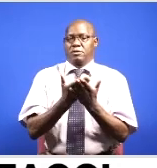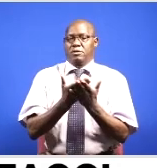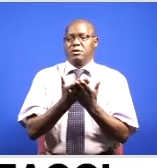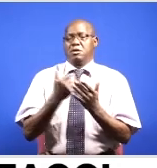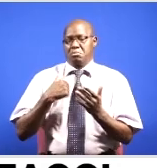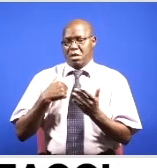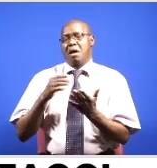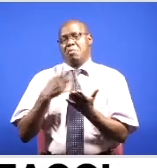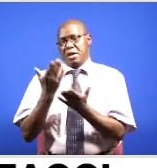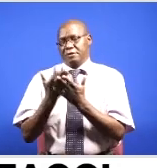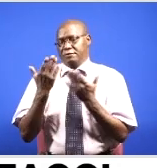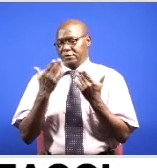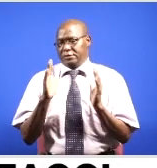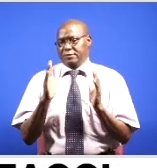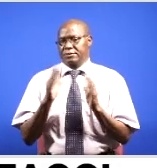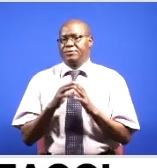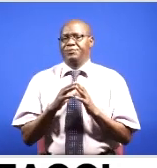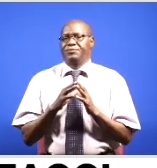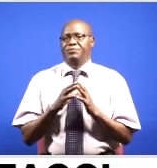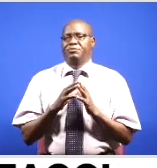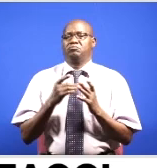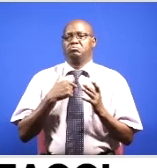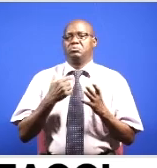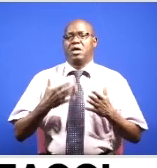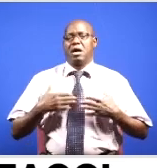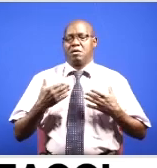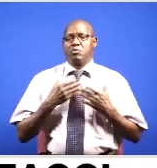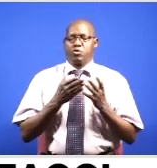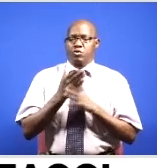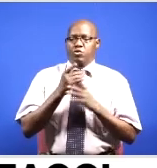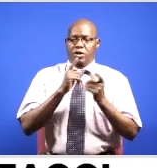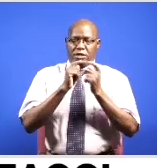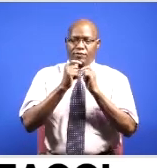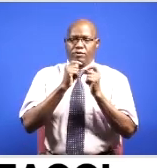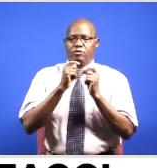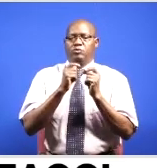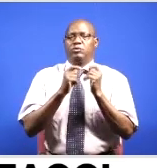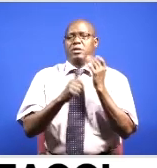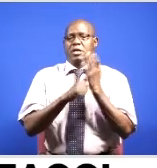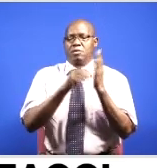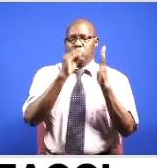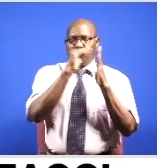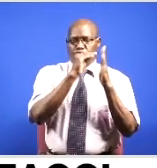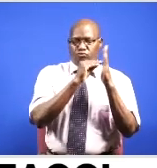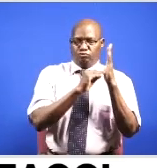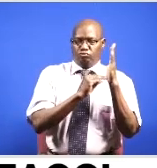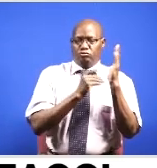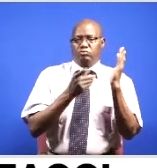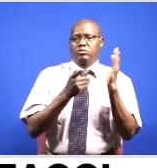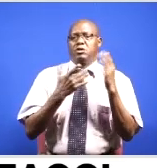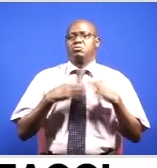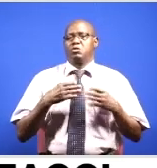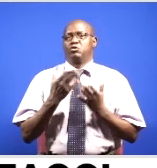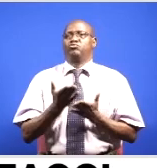applied. And I was happy that through the interview I was shortlisted among the people to be presented